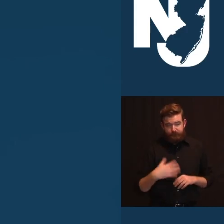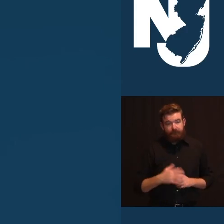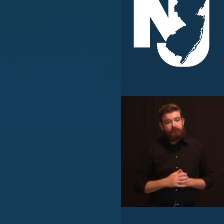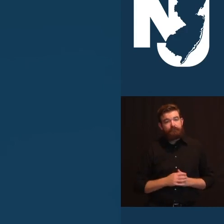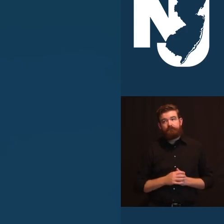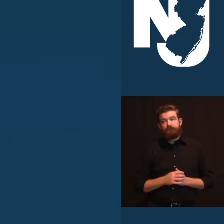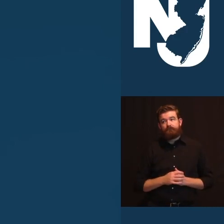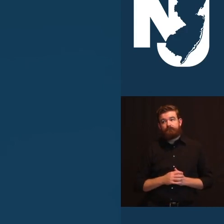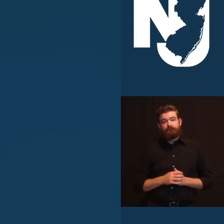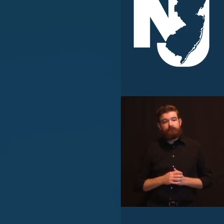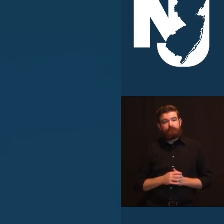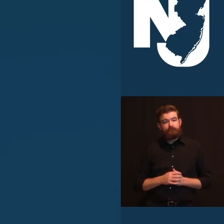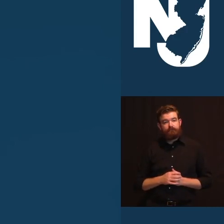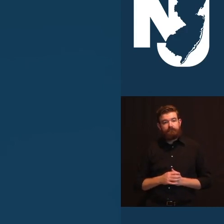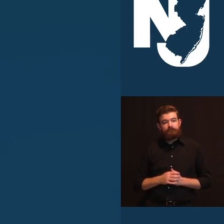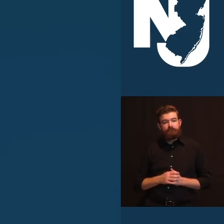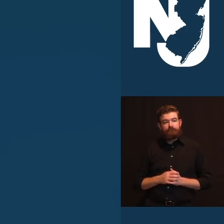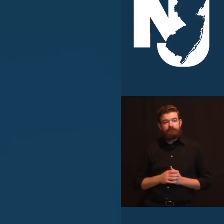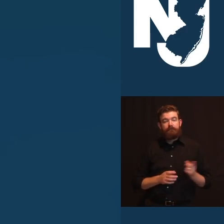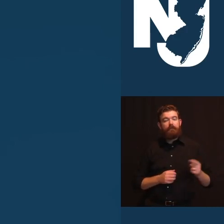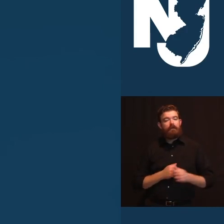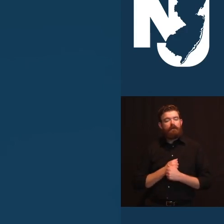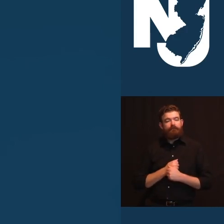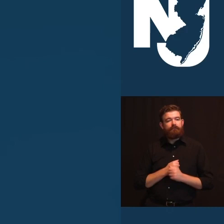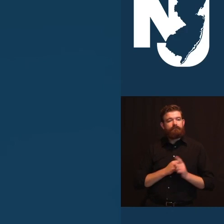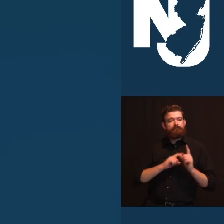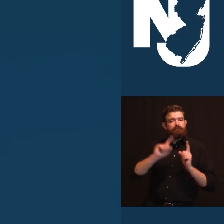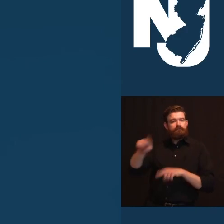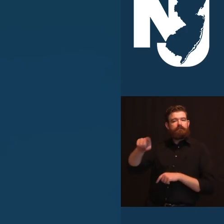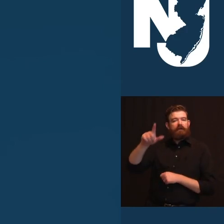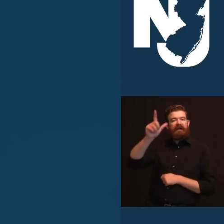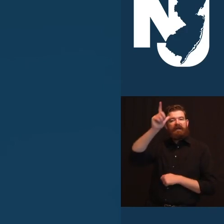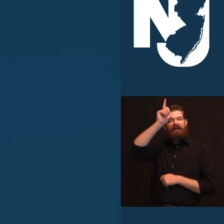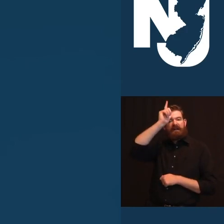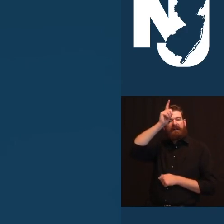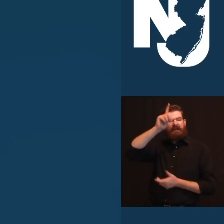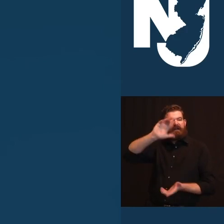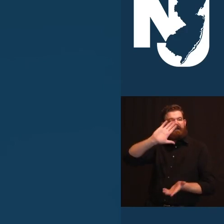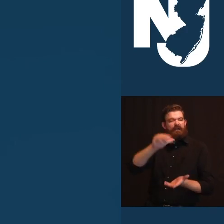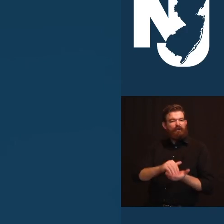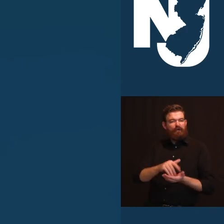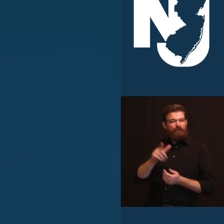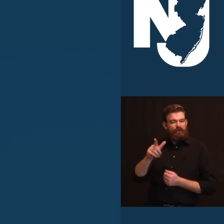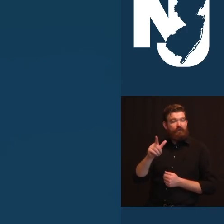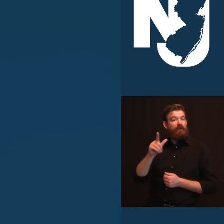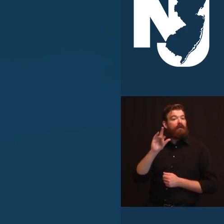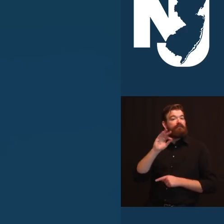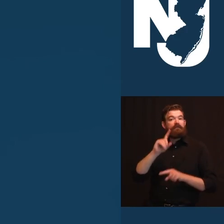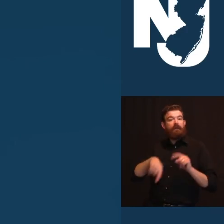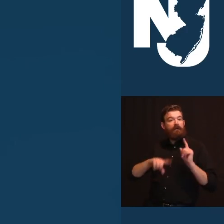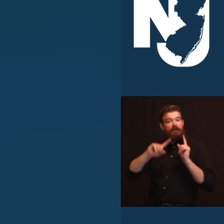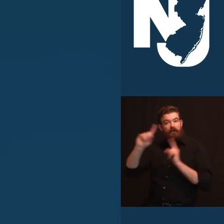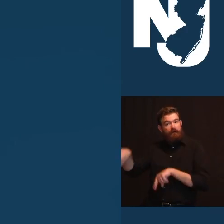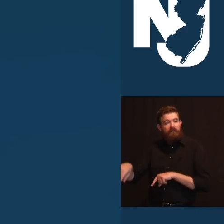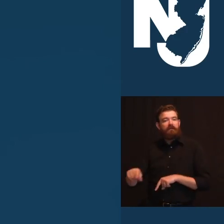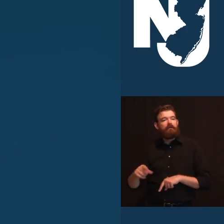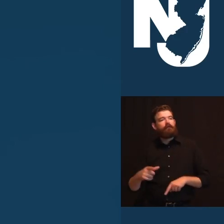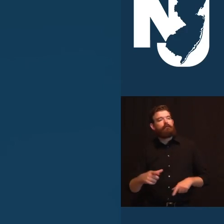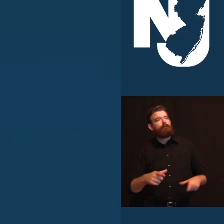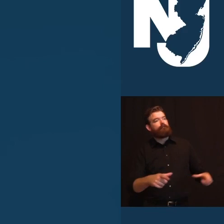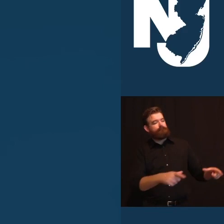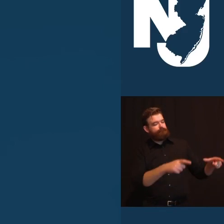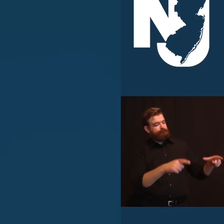head to Lincoln Center, but he was always at his happiest, surrounded by family and friends. He is survived by his